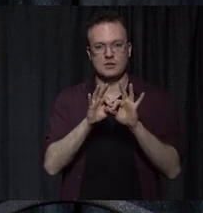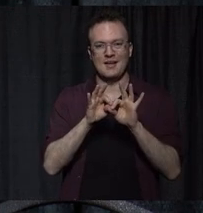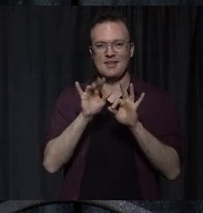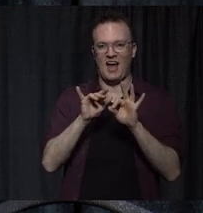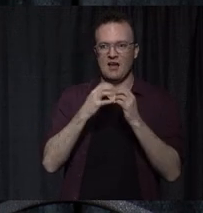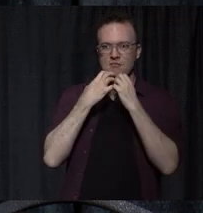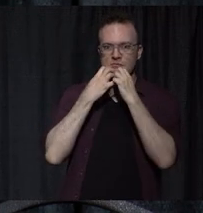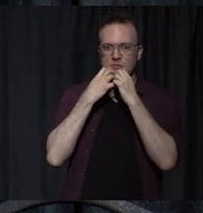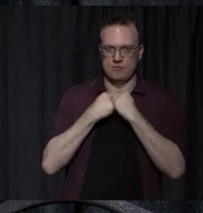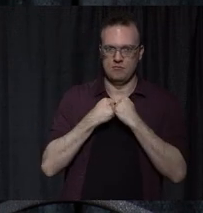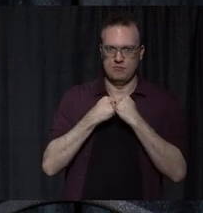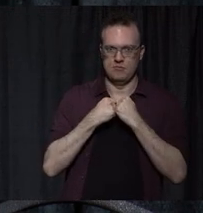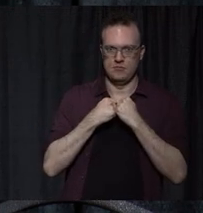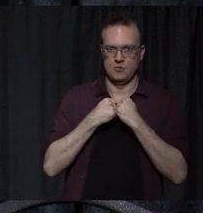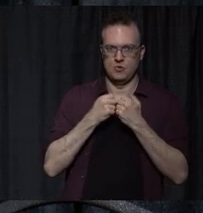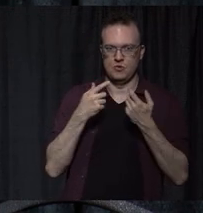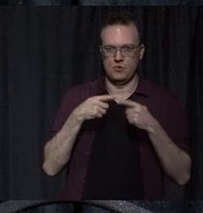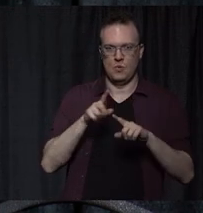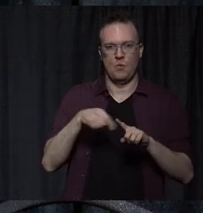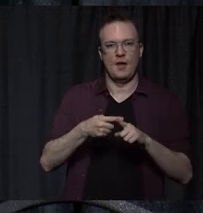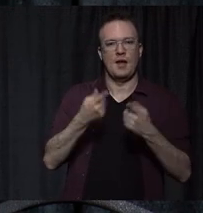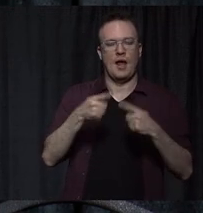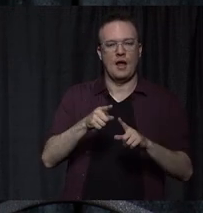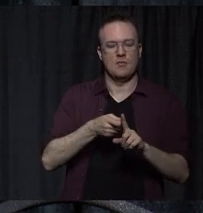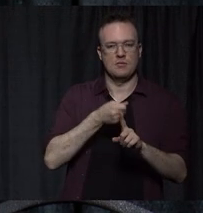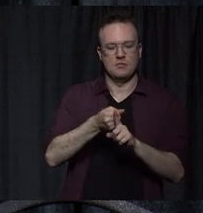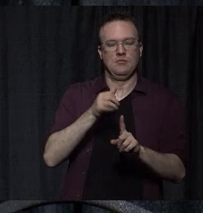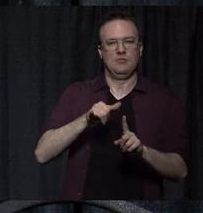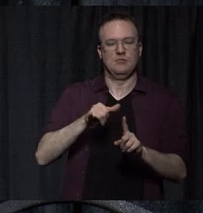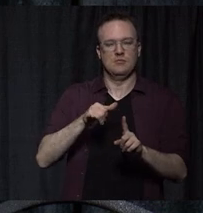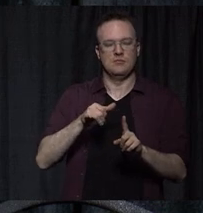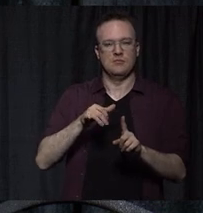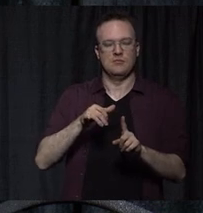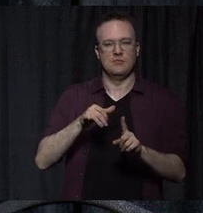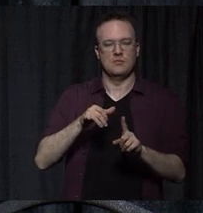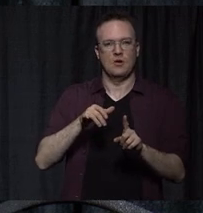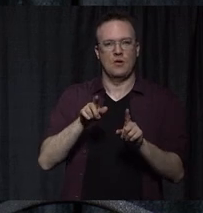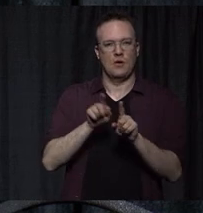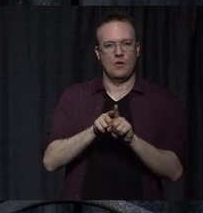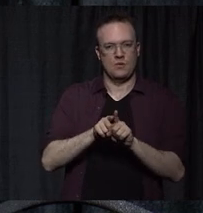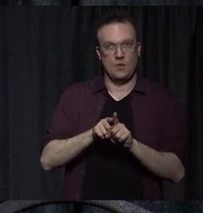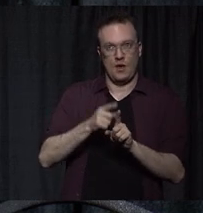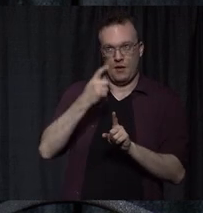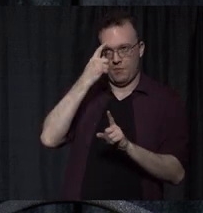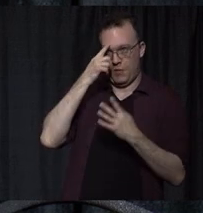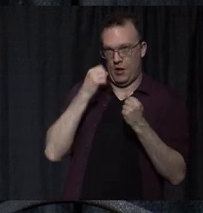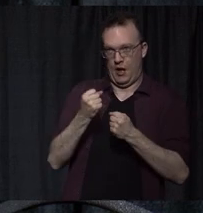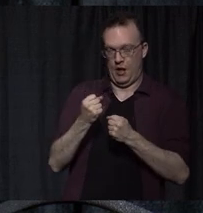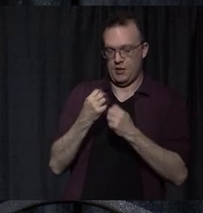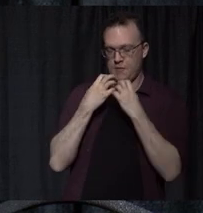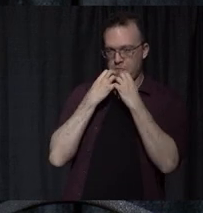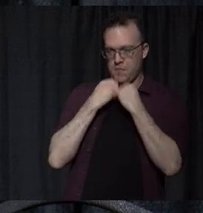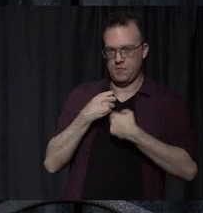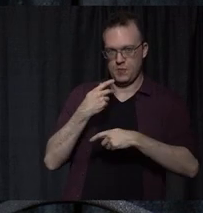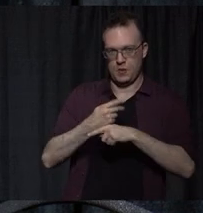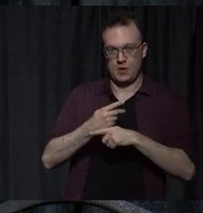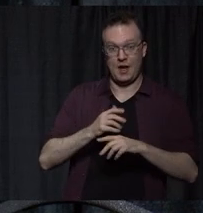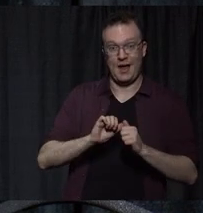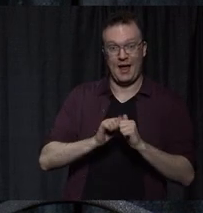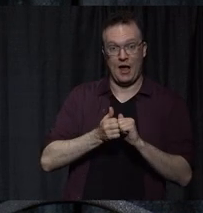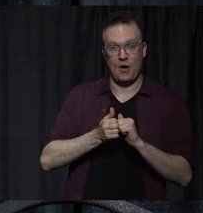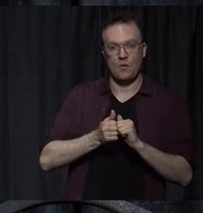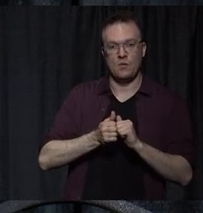matters in those moments, and taking care of it through